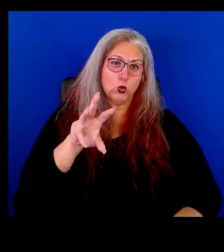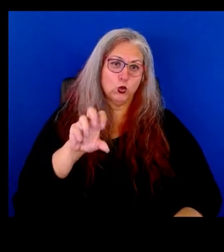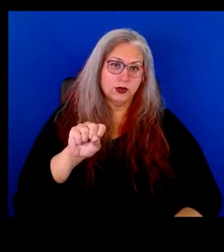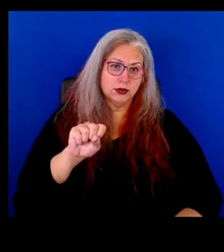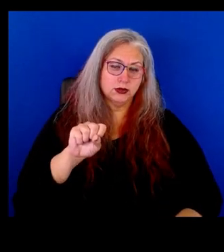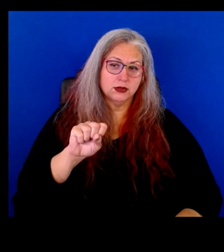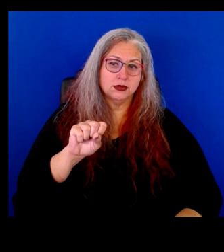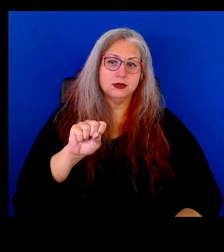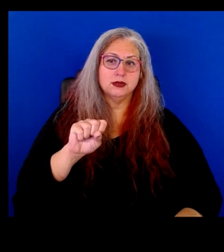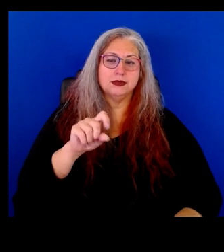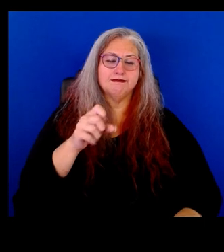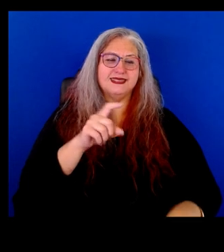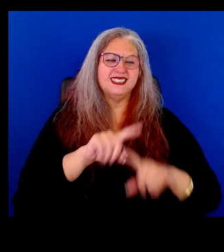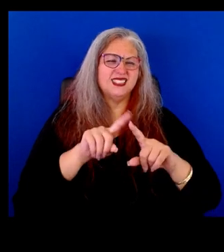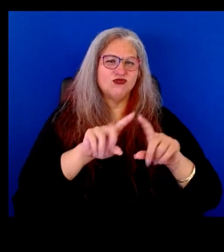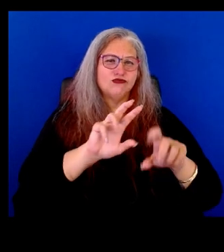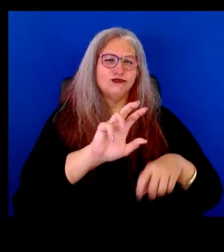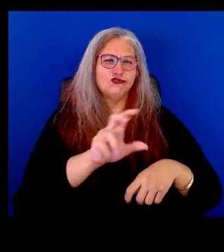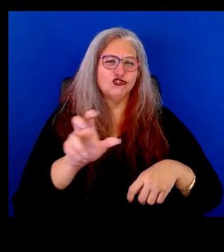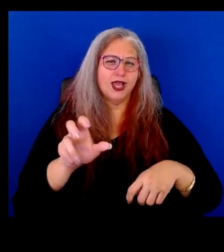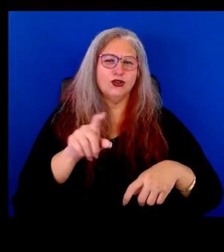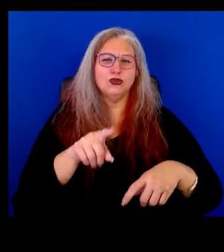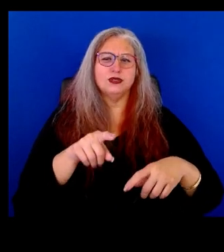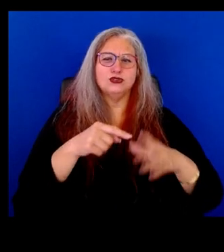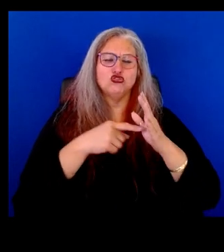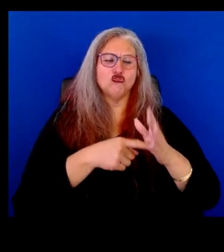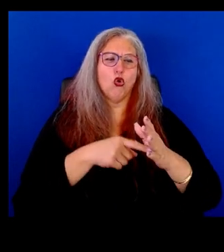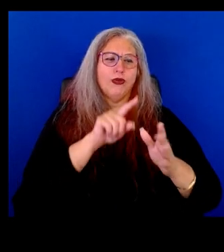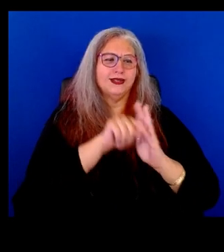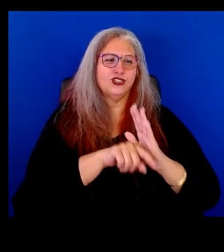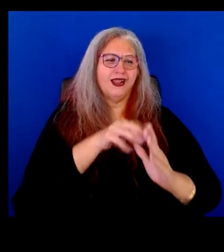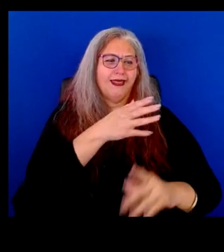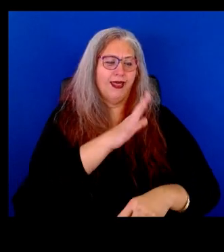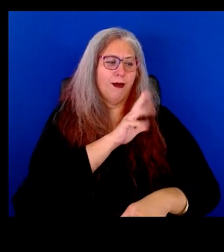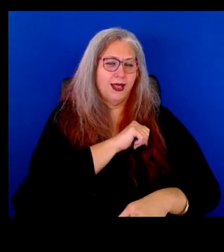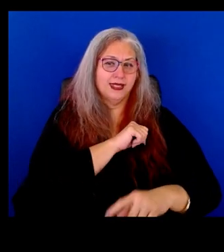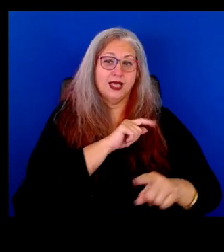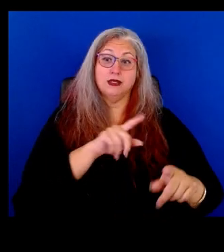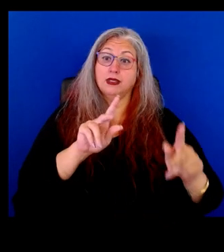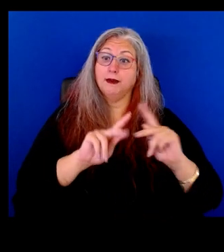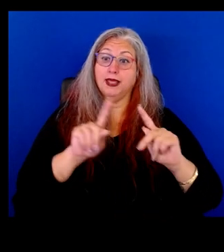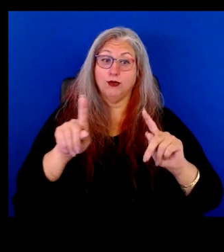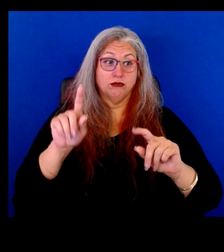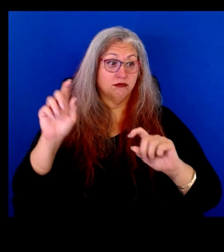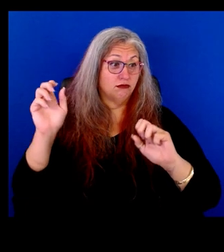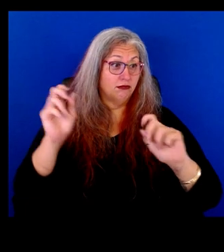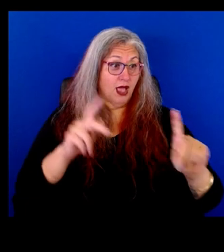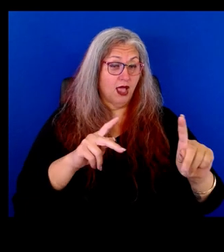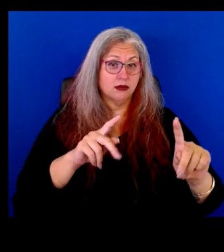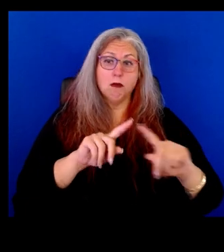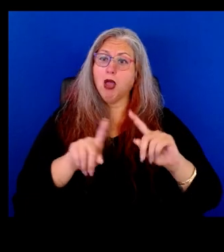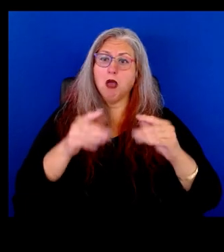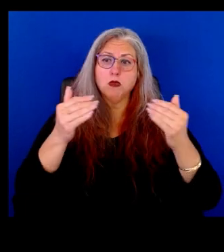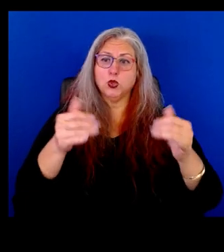news of several news channels covering Palestine's genocide, where people are